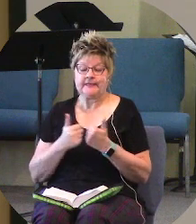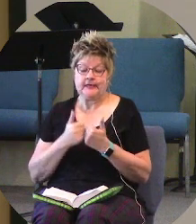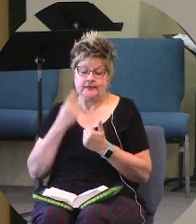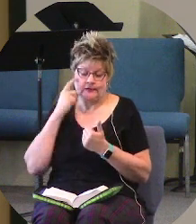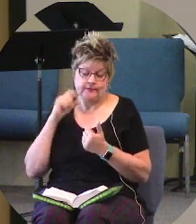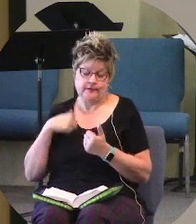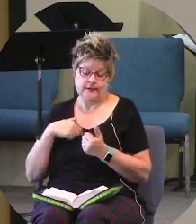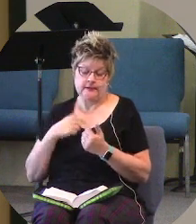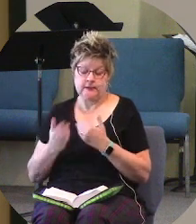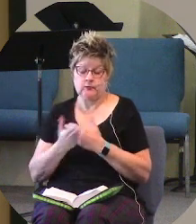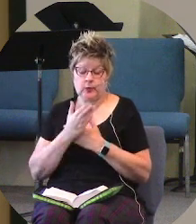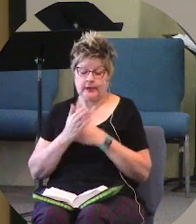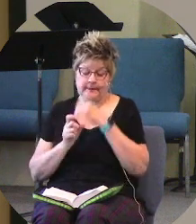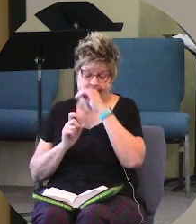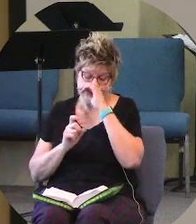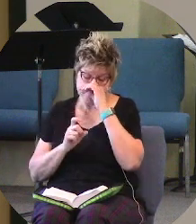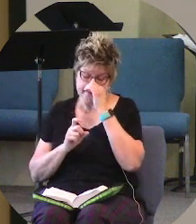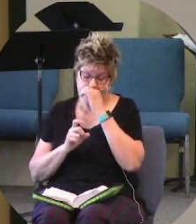morning.